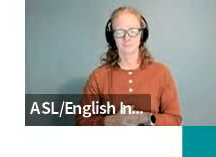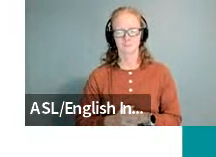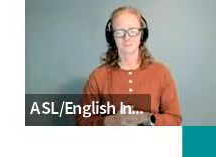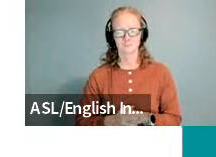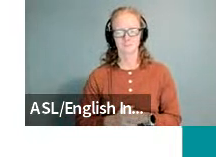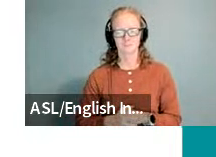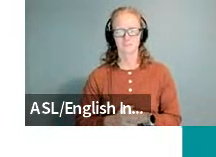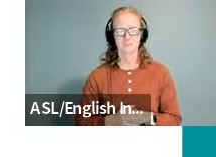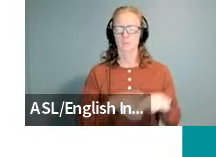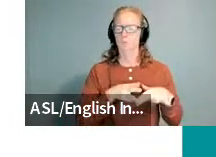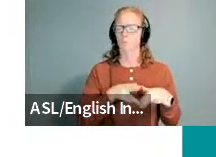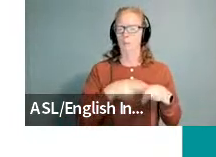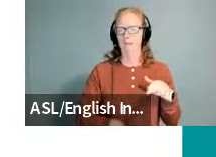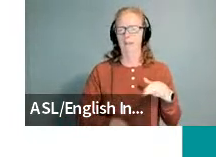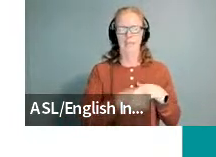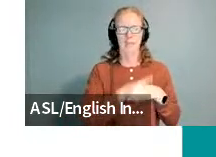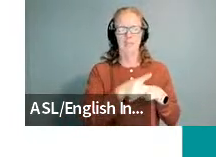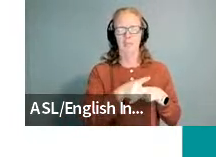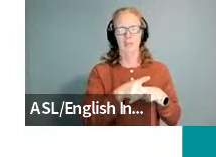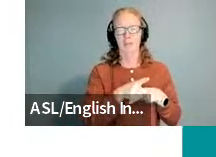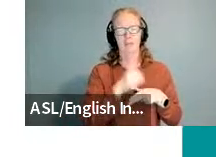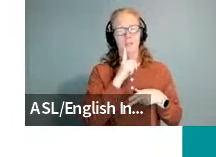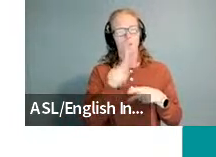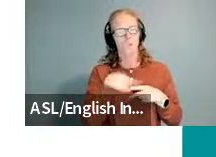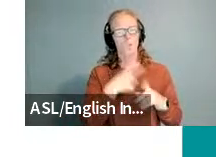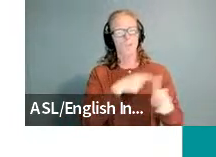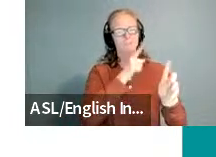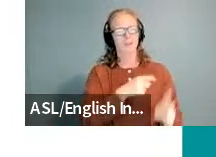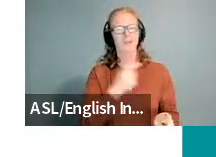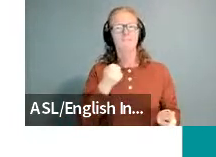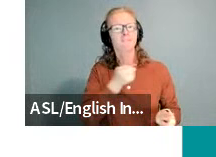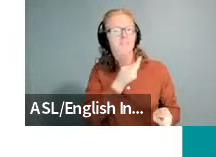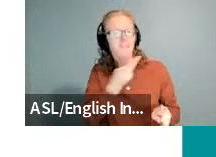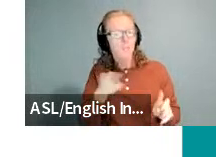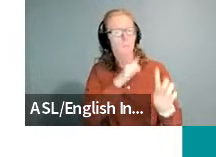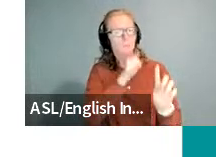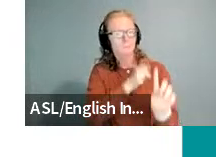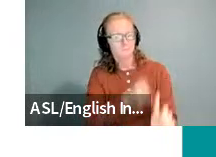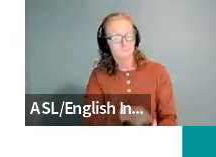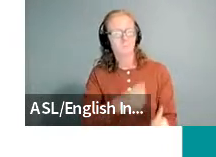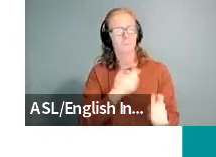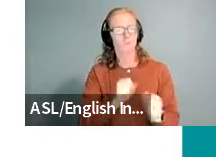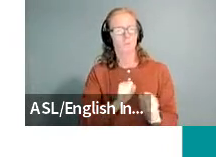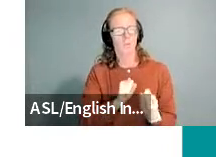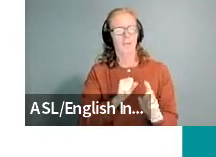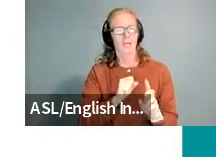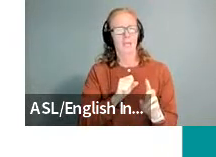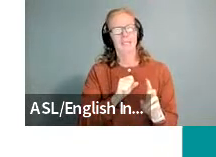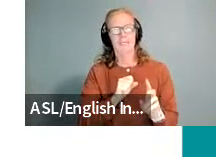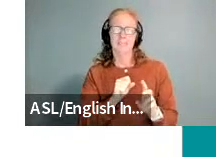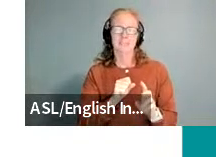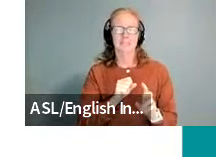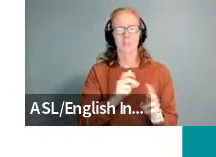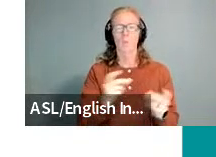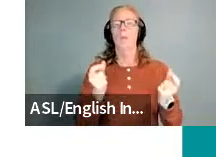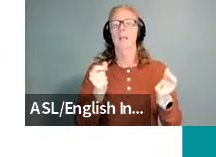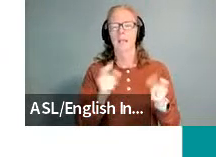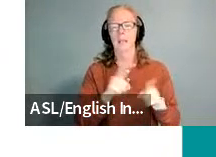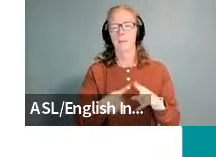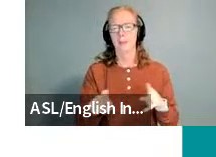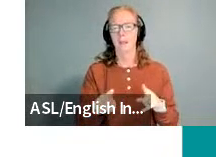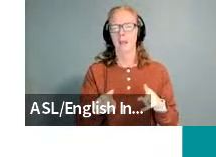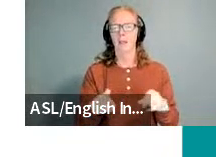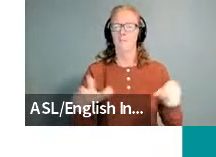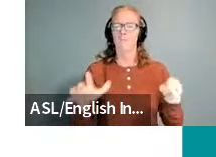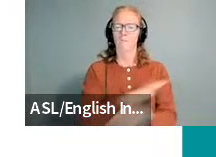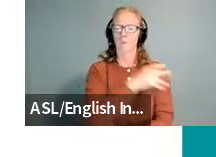real quick, and these are only a few of the bullets I have to talk to you about. So I'm going to try and go through them quickly, but also